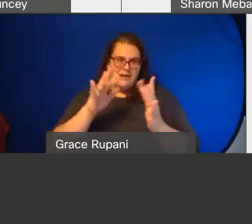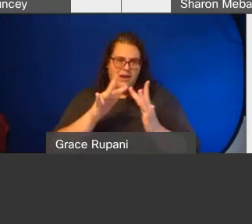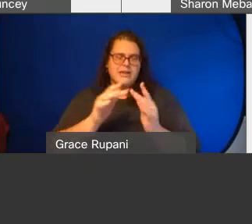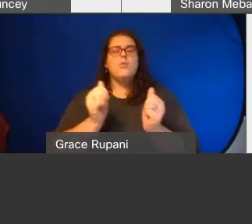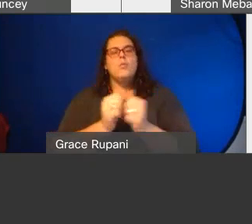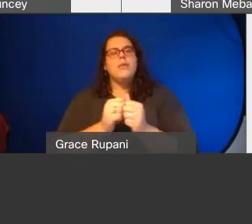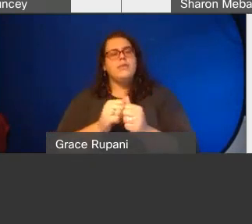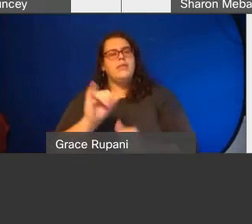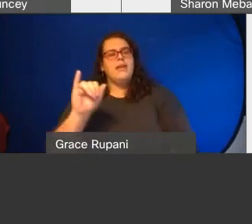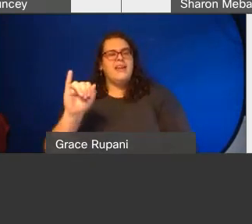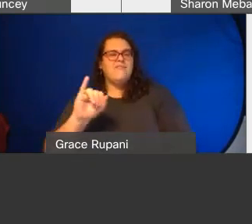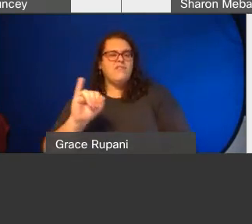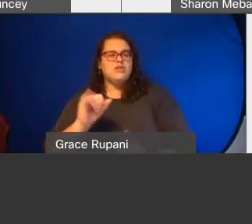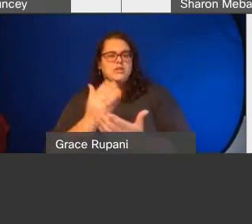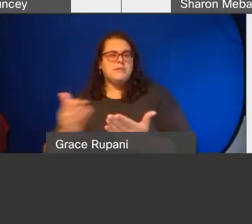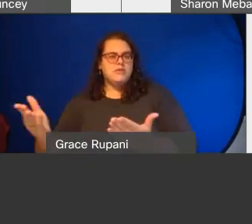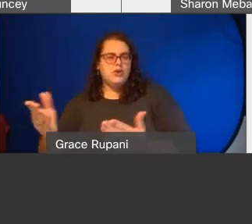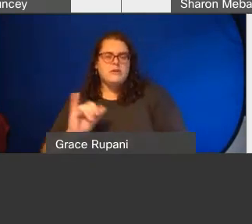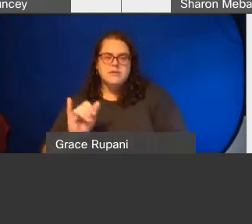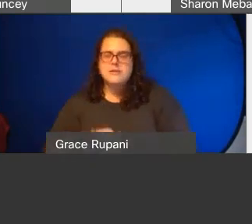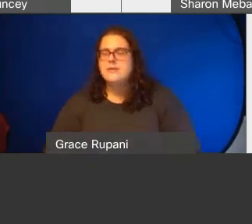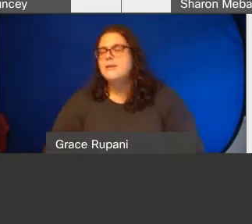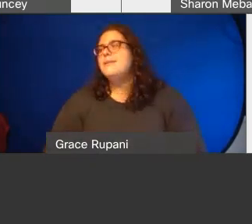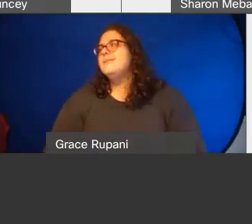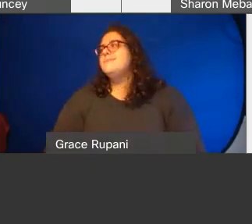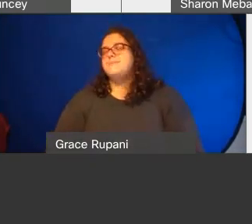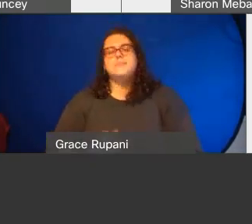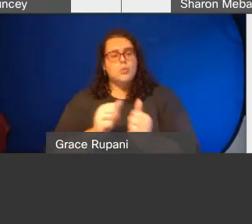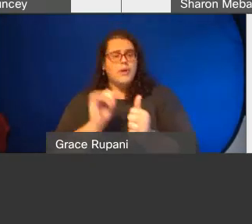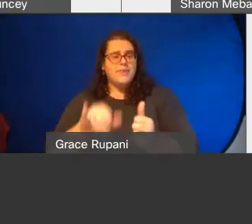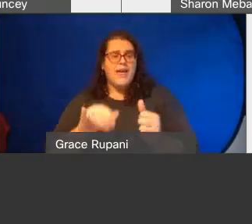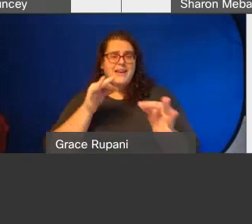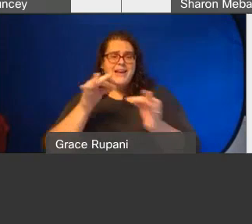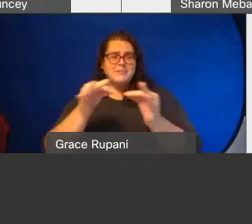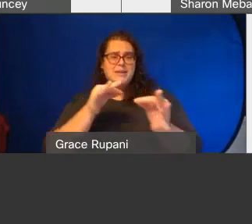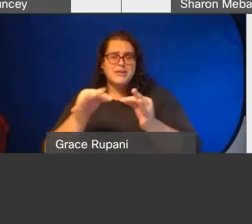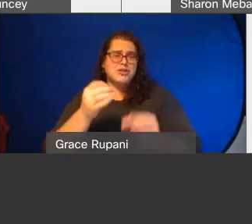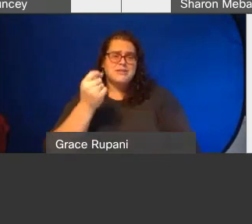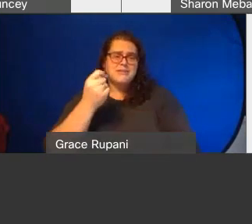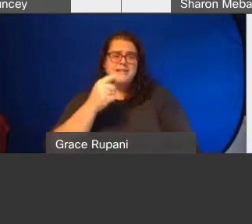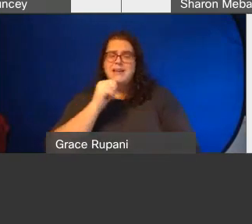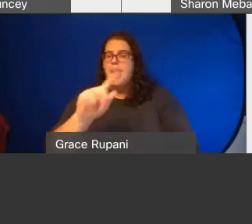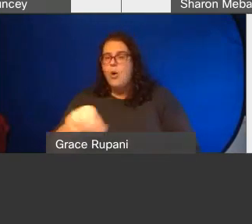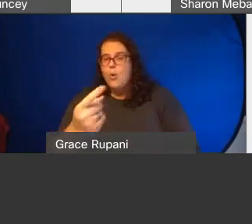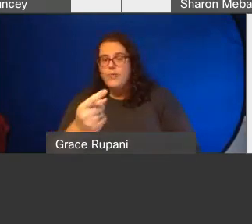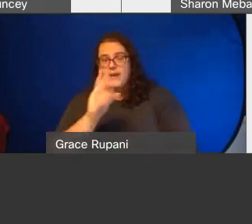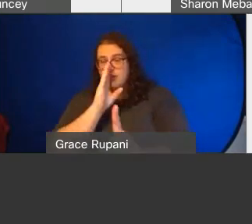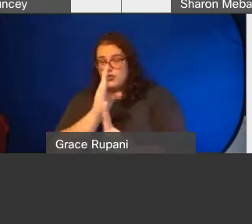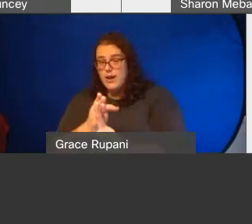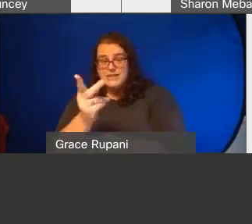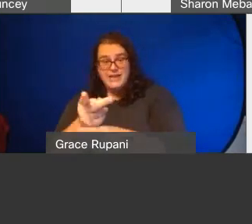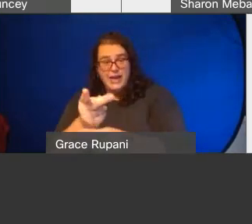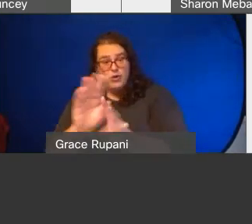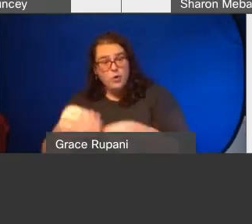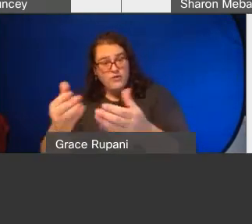materials. So with that said, it isn't just those that are providing direct care, although in your